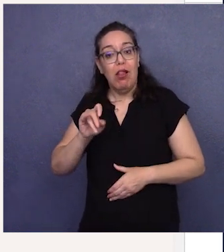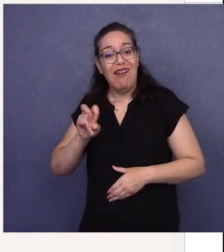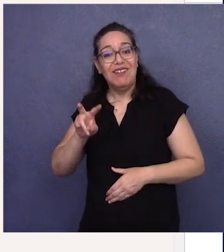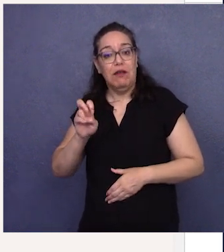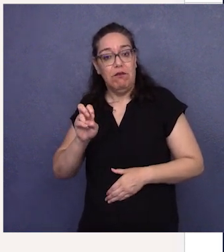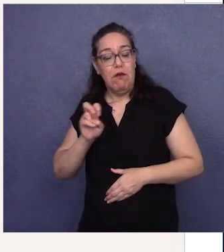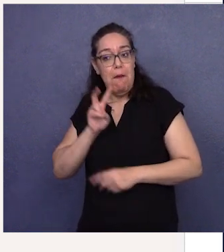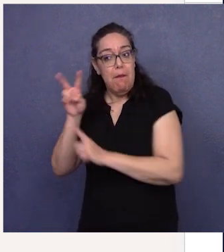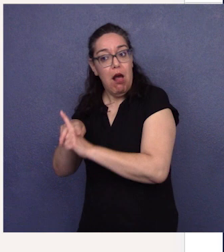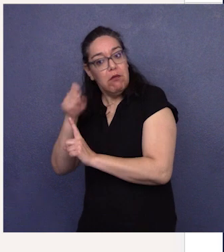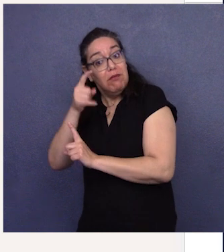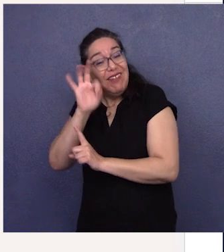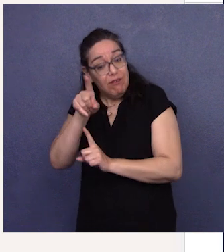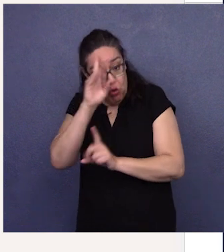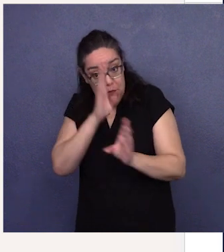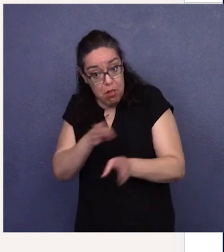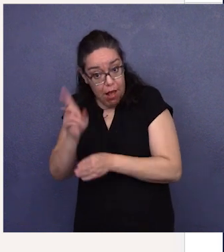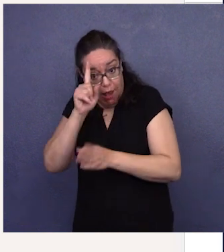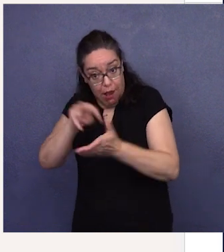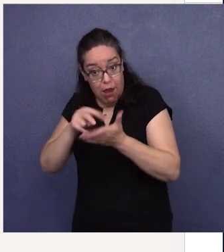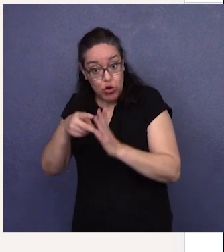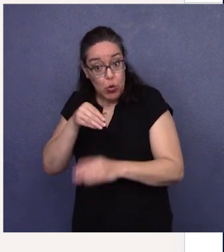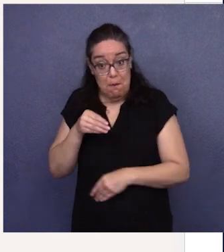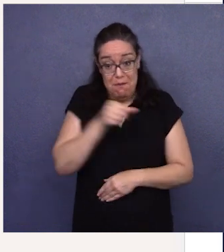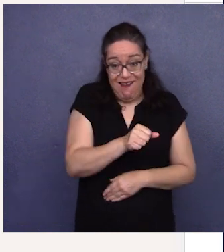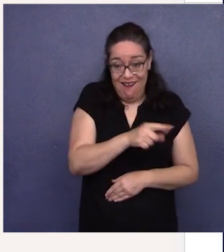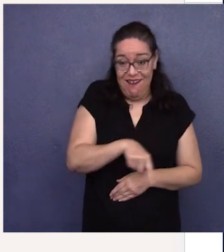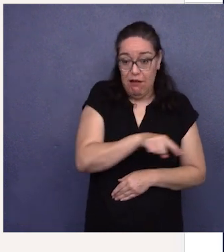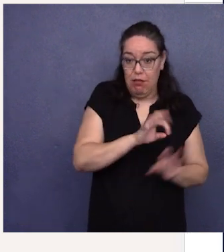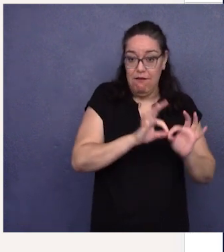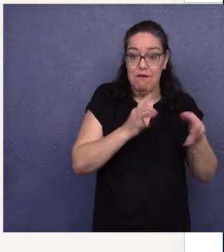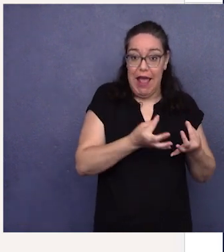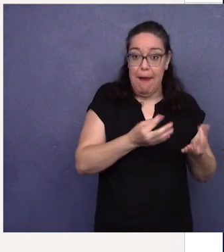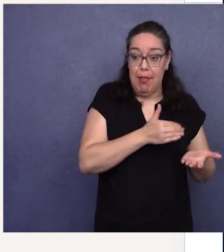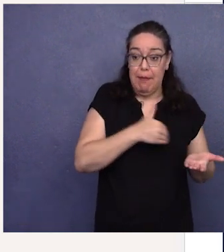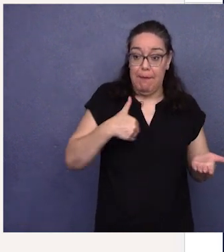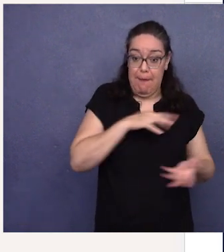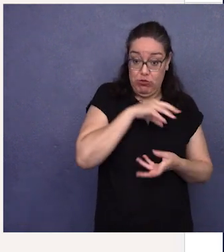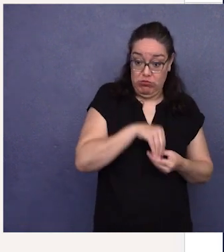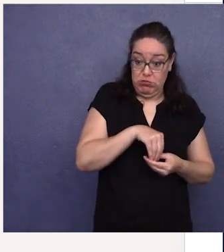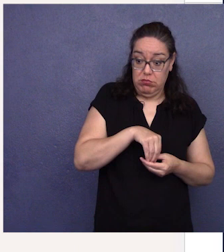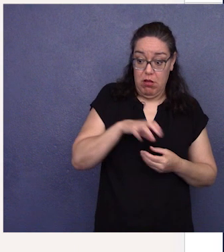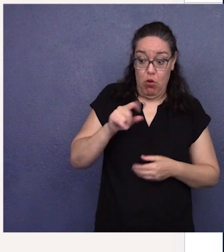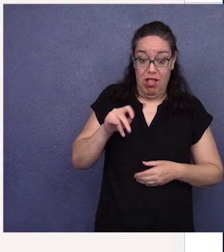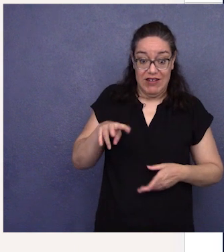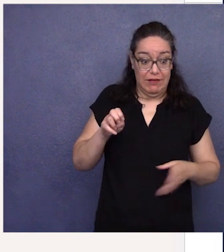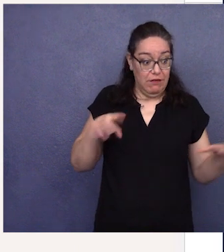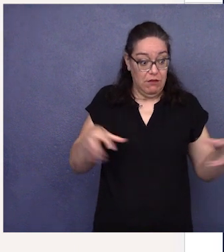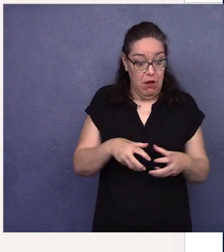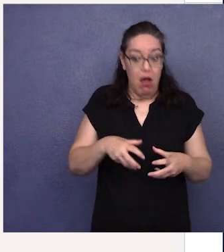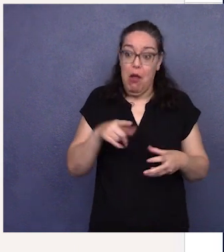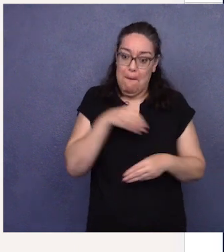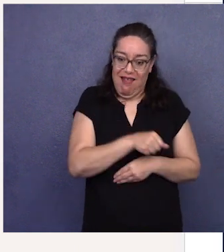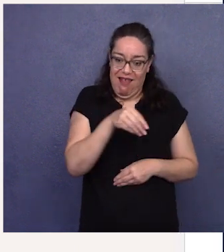those family members as part of your collective, if they apply individually, the